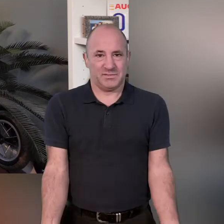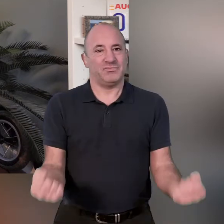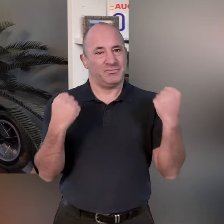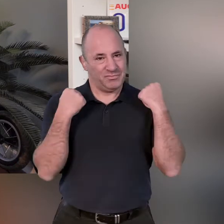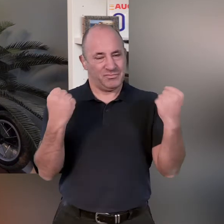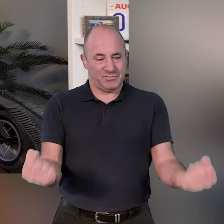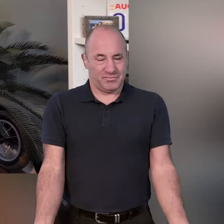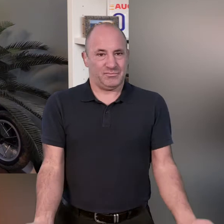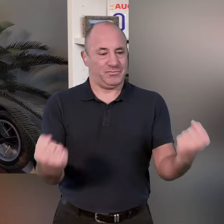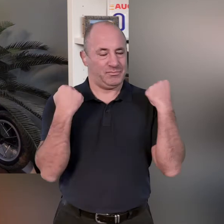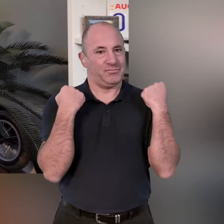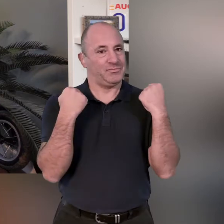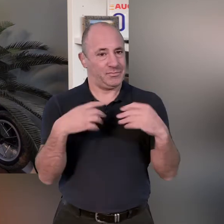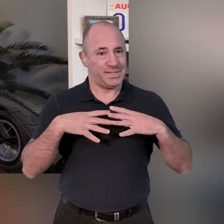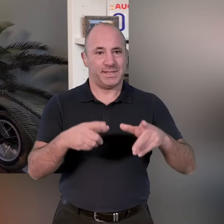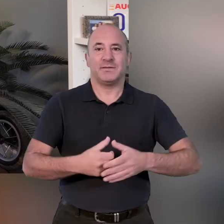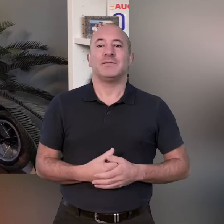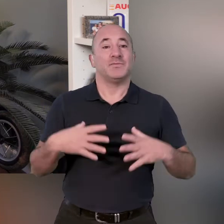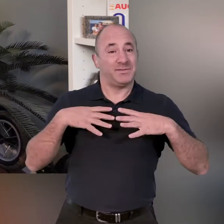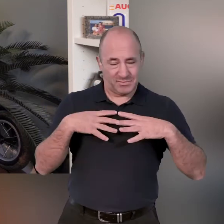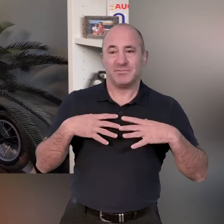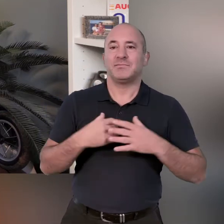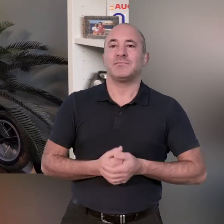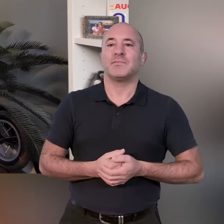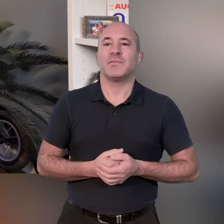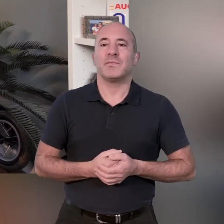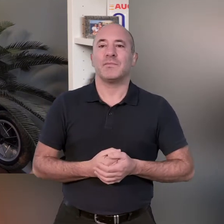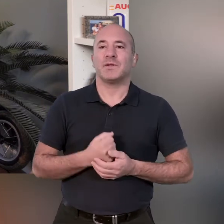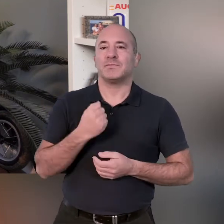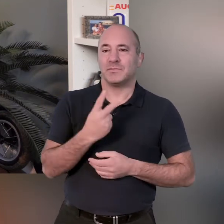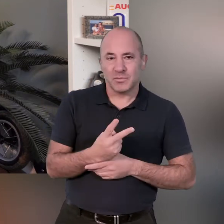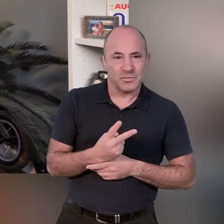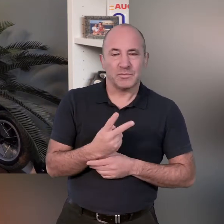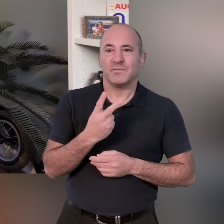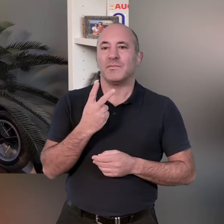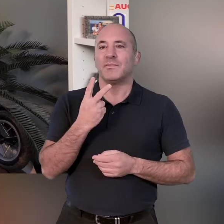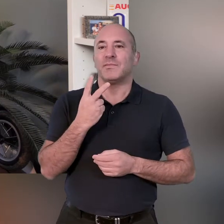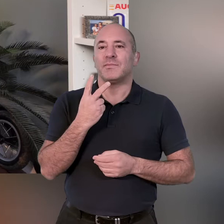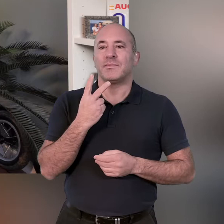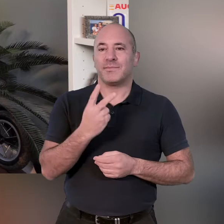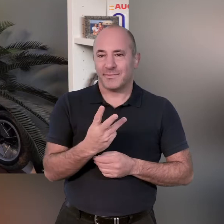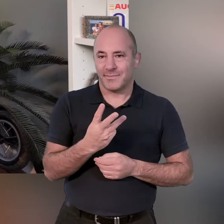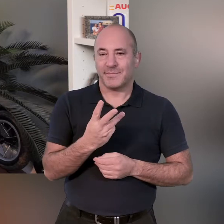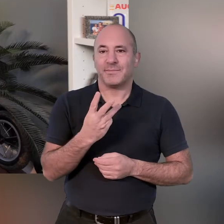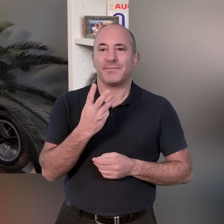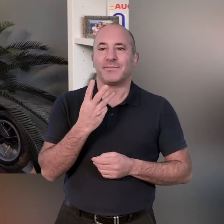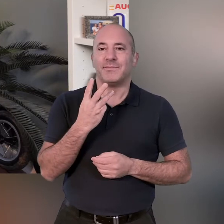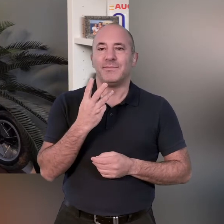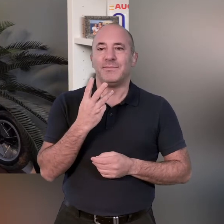elbows, bringing those weights up to your shoulders. Ready, off we go. 1, 2,